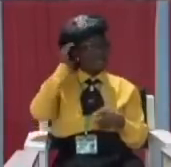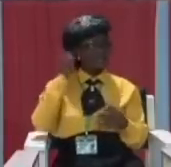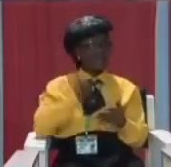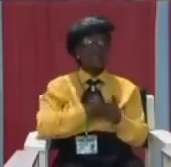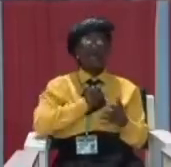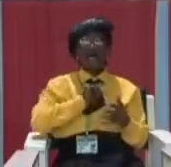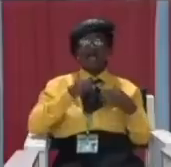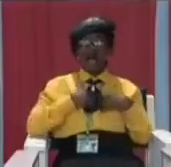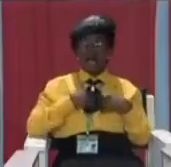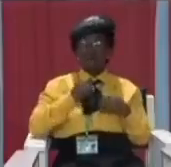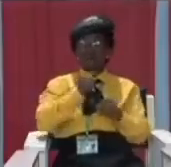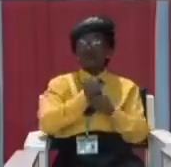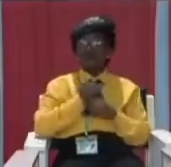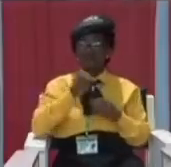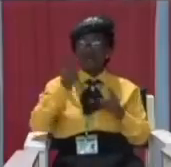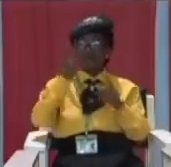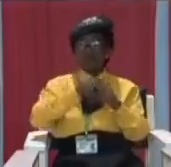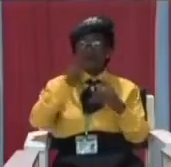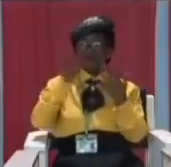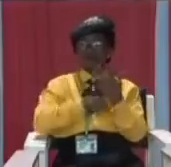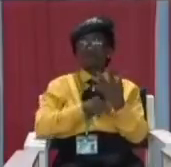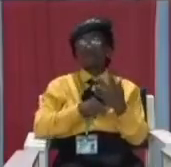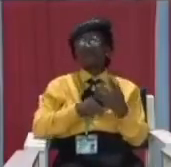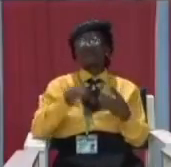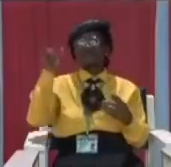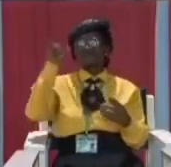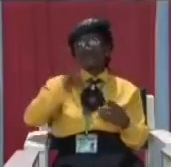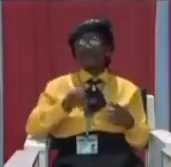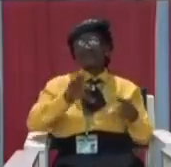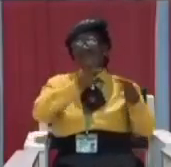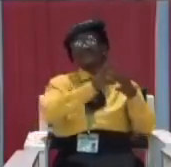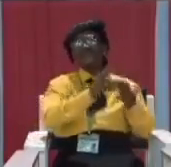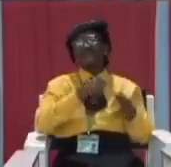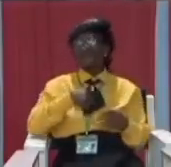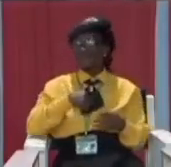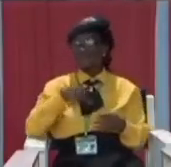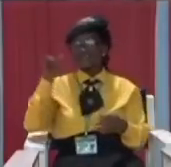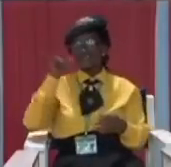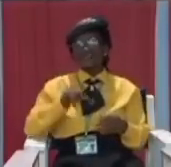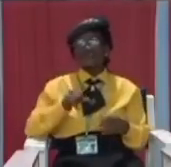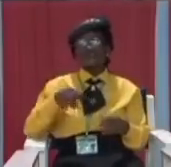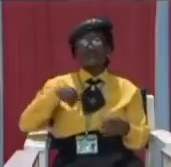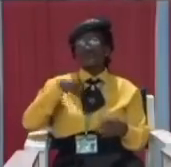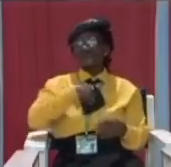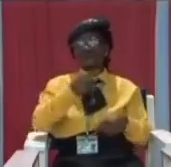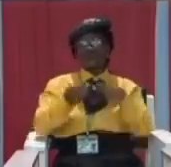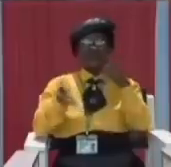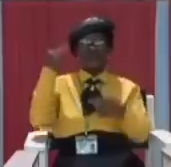they jumped on the bad wagon. And we went in to see the man of God.